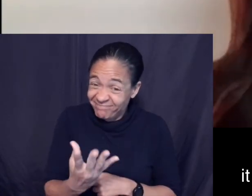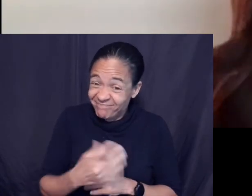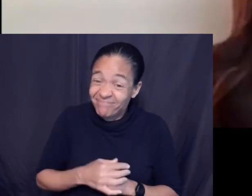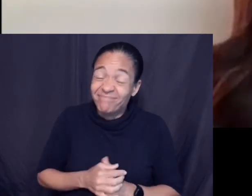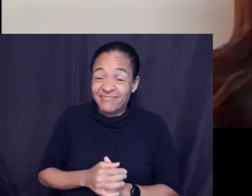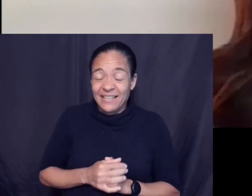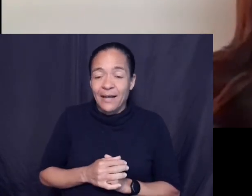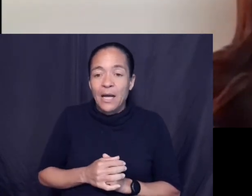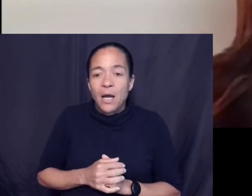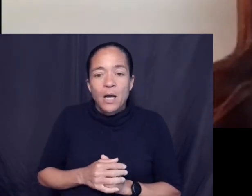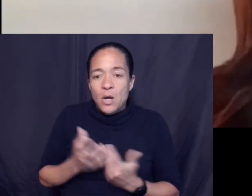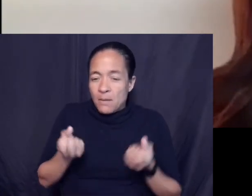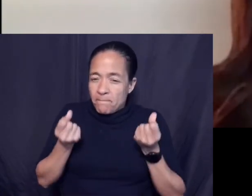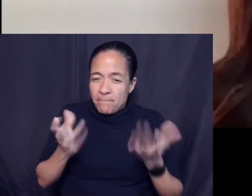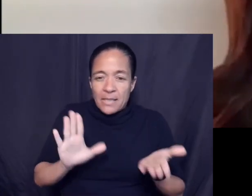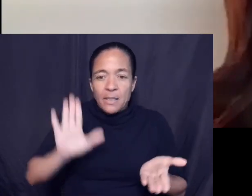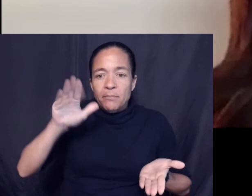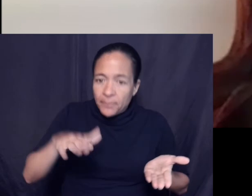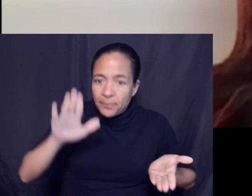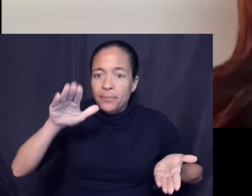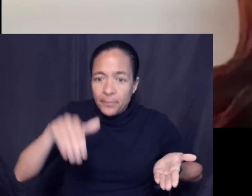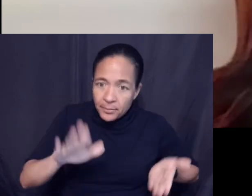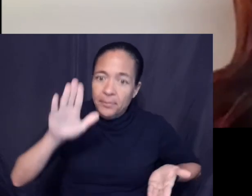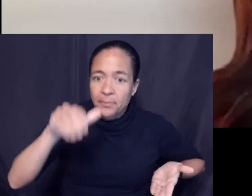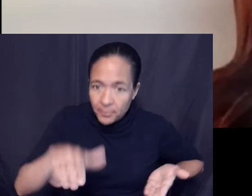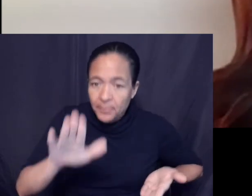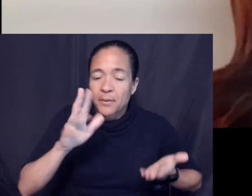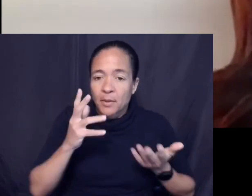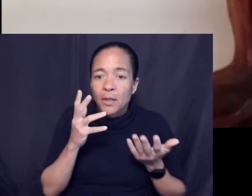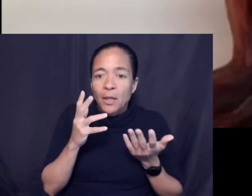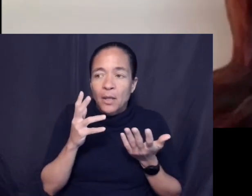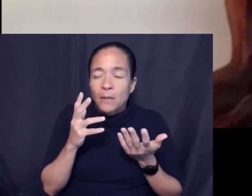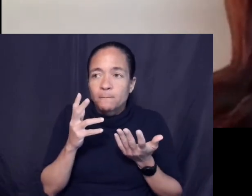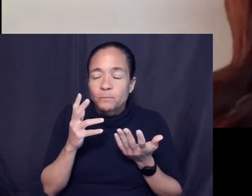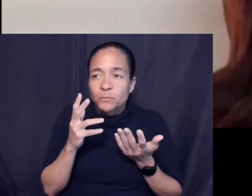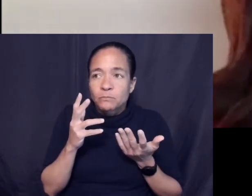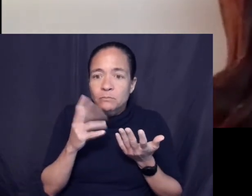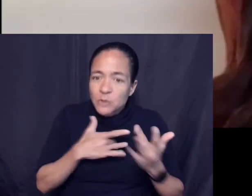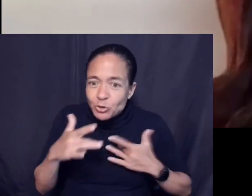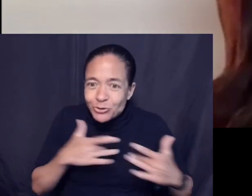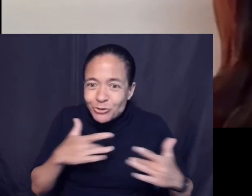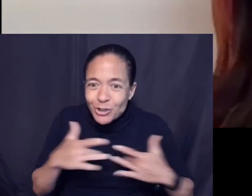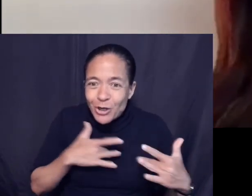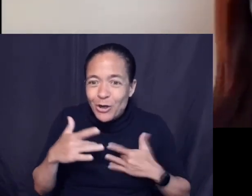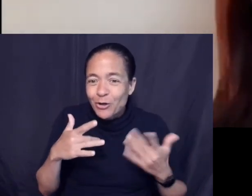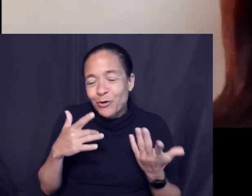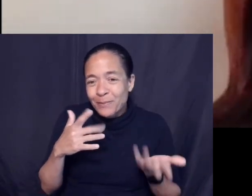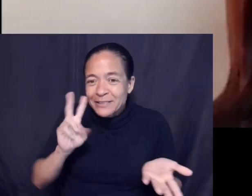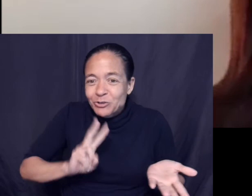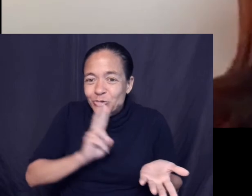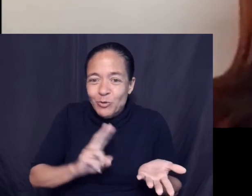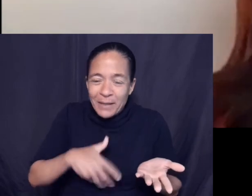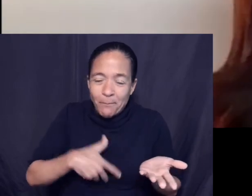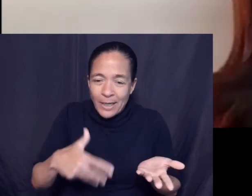journey. Just a lot of ups and downs, and kind of worried just about,